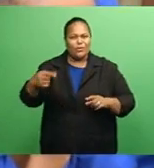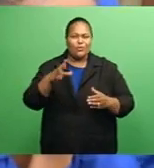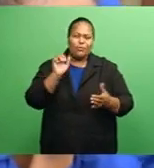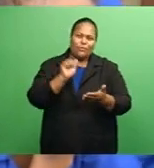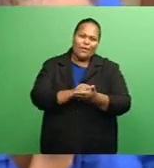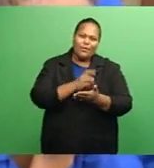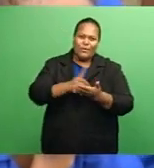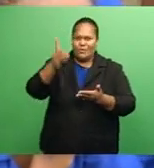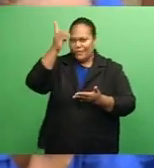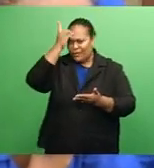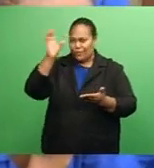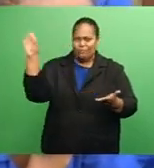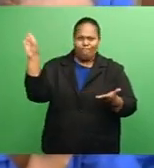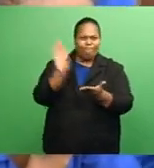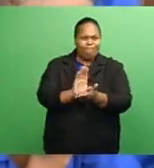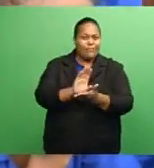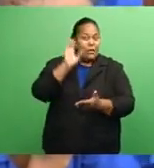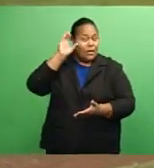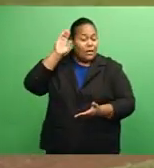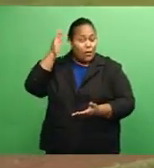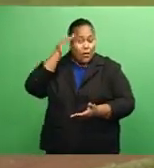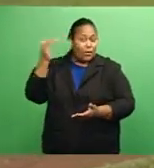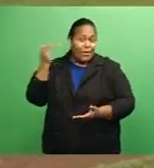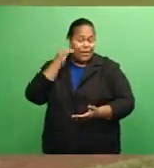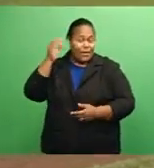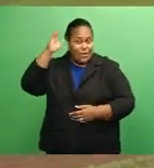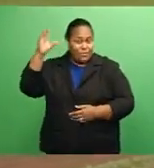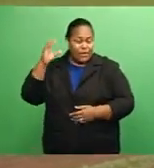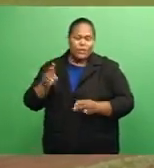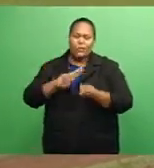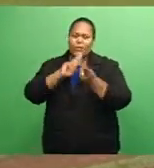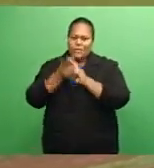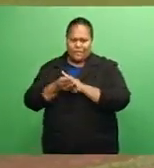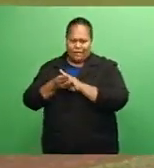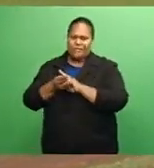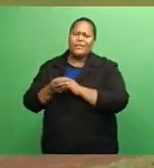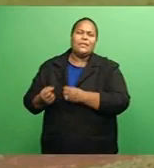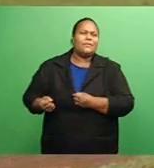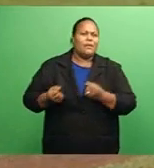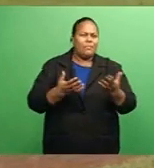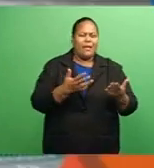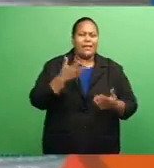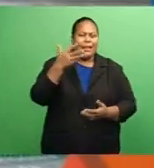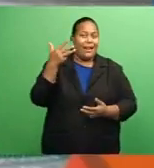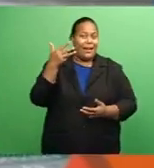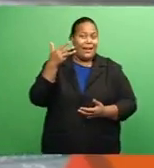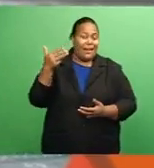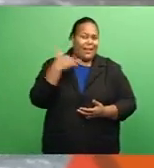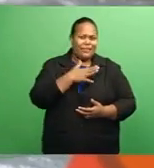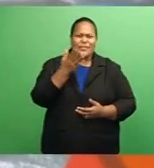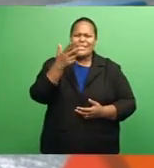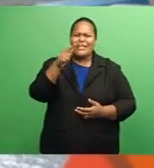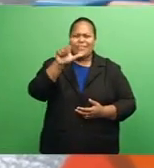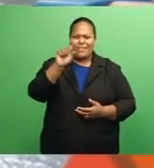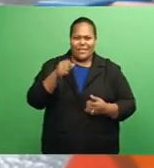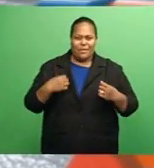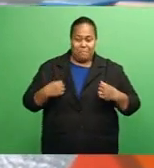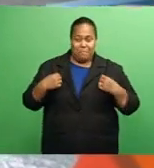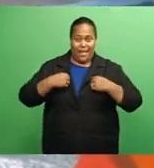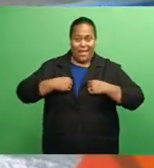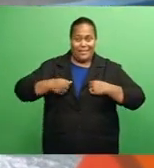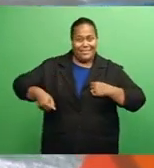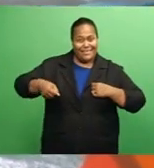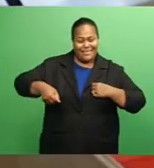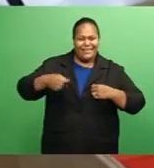from the Republic of Korea, UNICEF has been able to supply 970 backpacks, 78 early childhood